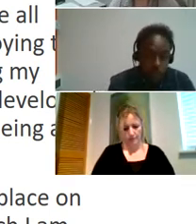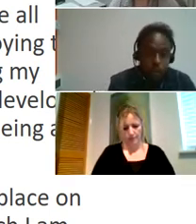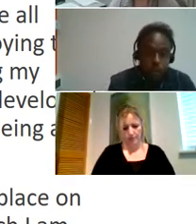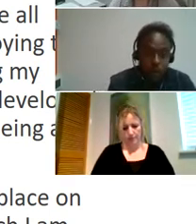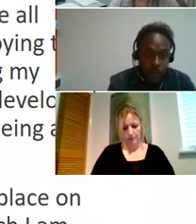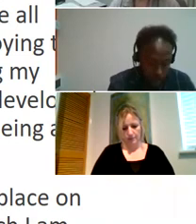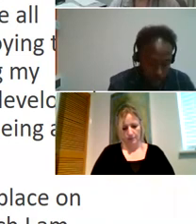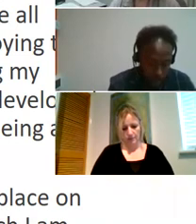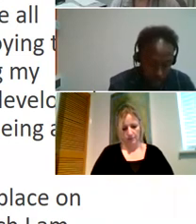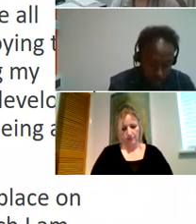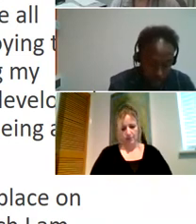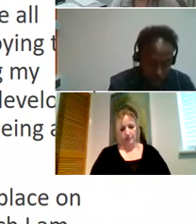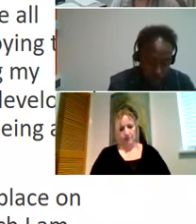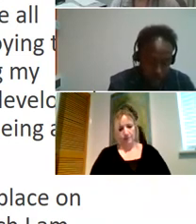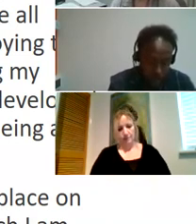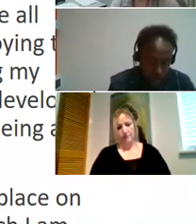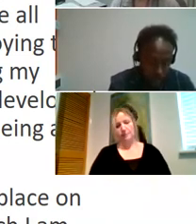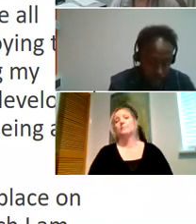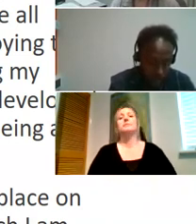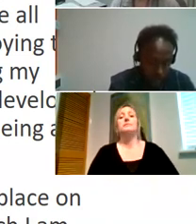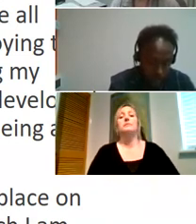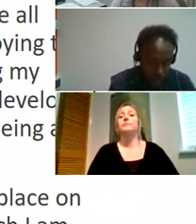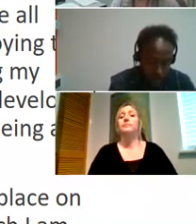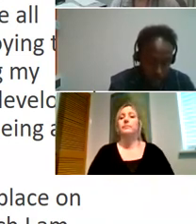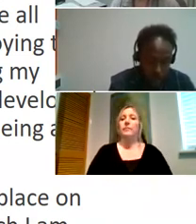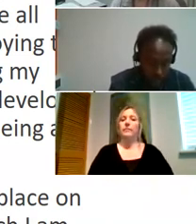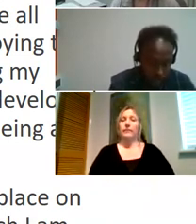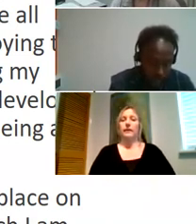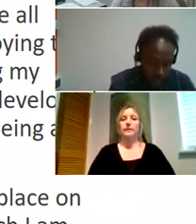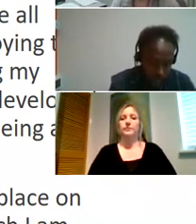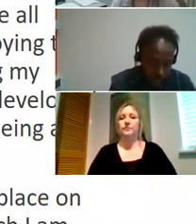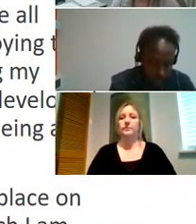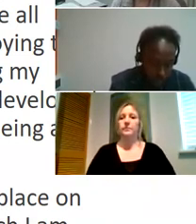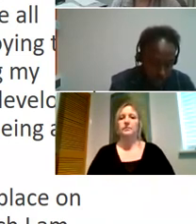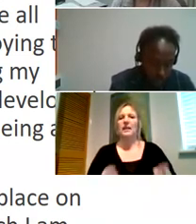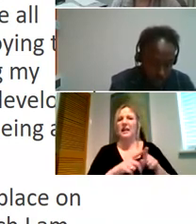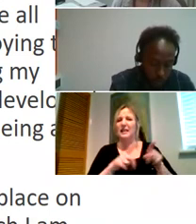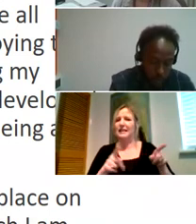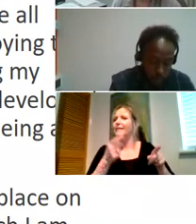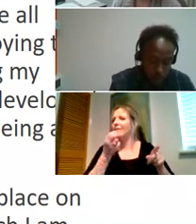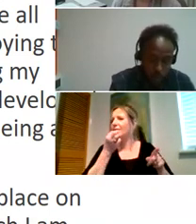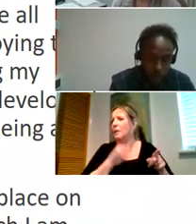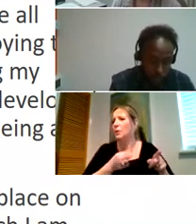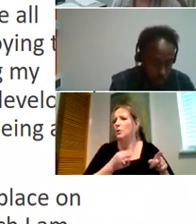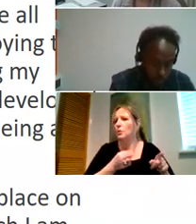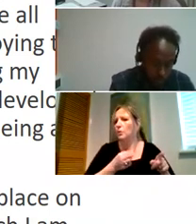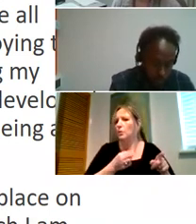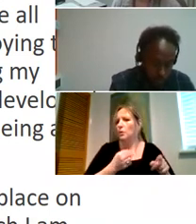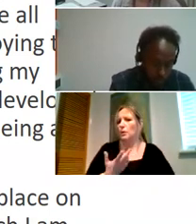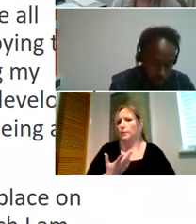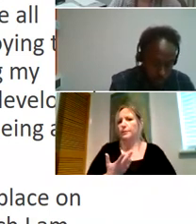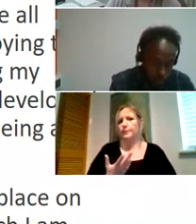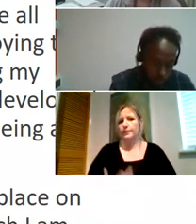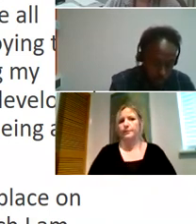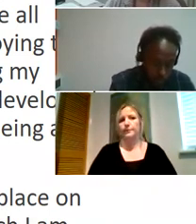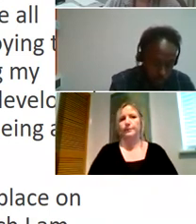Okay, so these are only a very few that we could have collected, but there are, of course, a lot more success